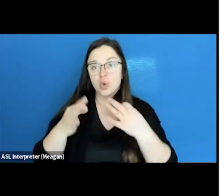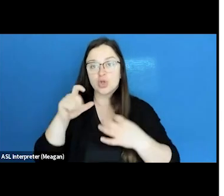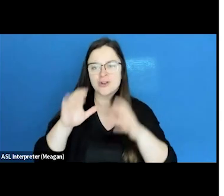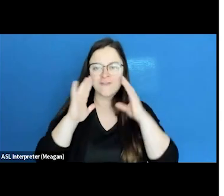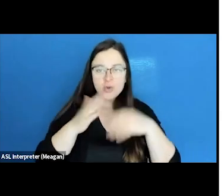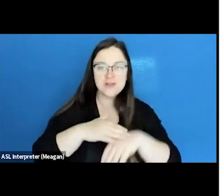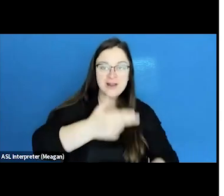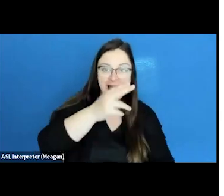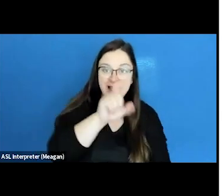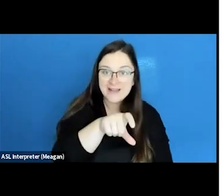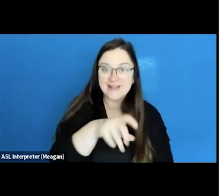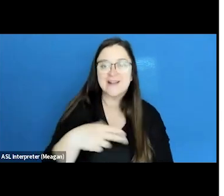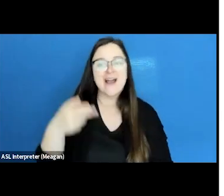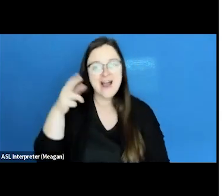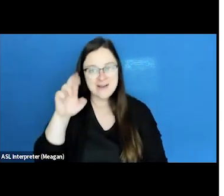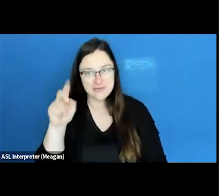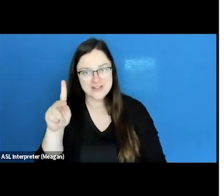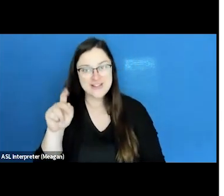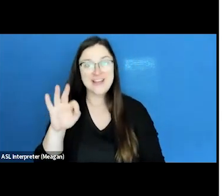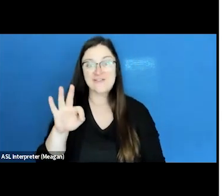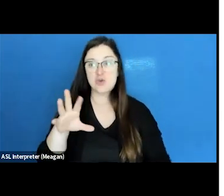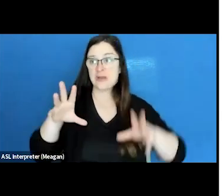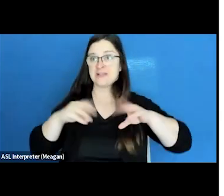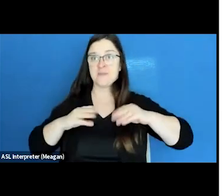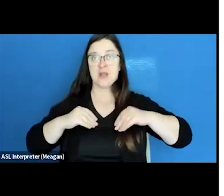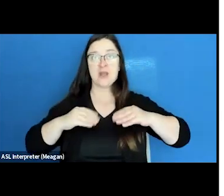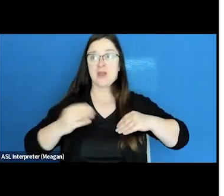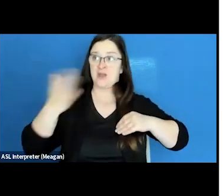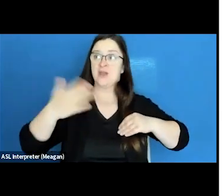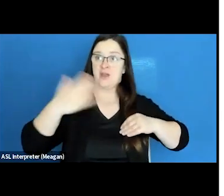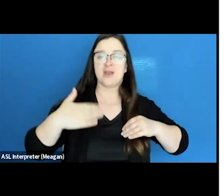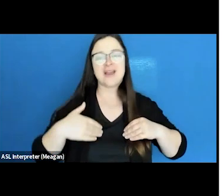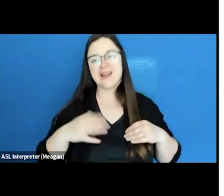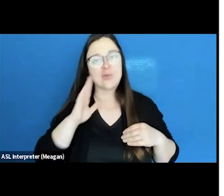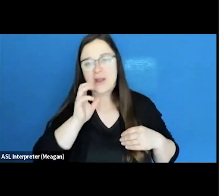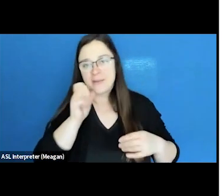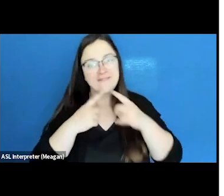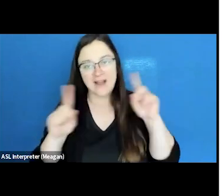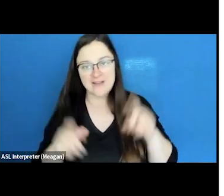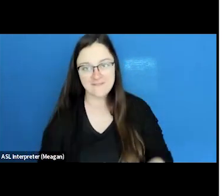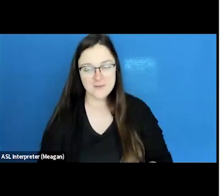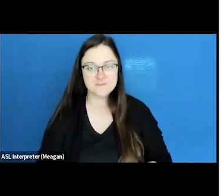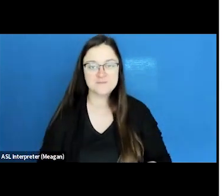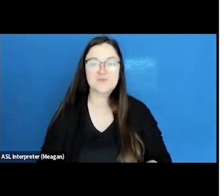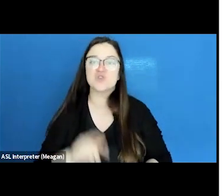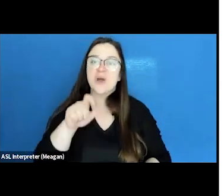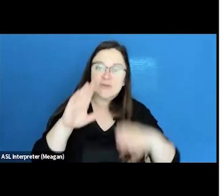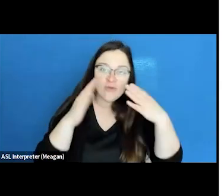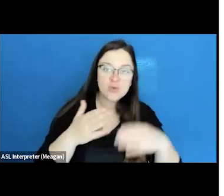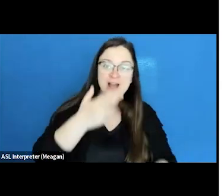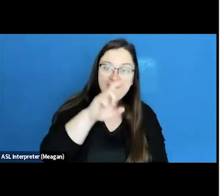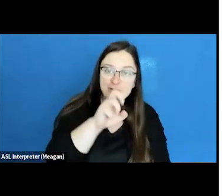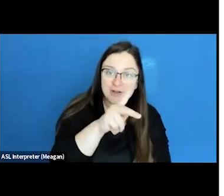individuals, because by spreading yourself too thin, you simply will be ineffective. So it's best to focus on your high risk, high